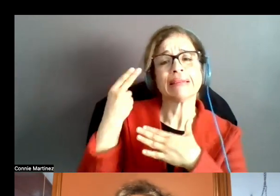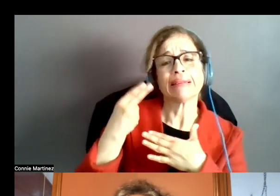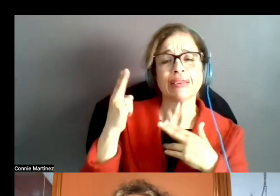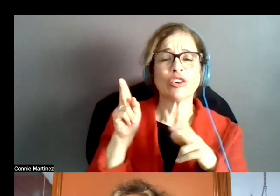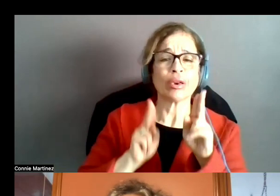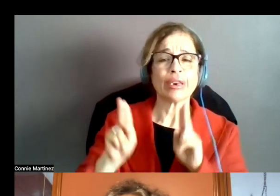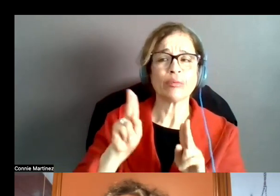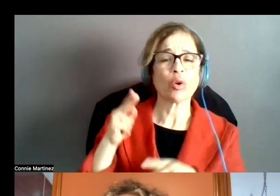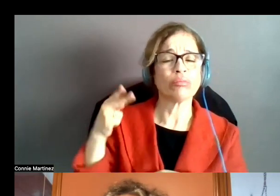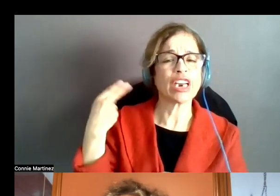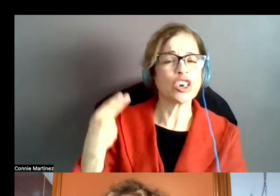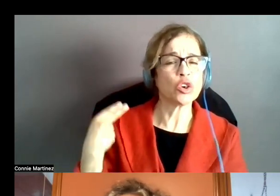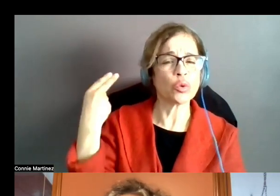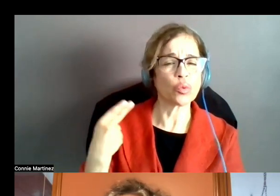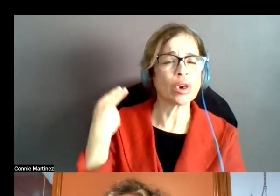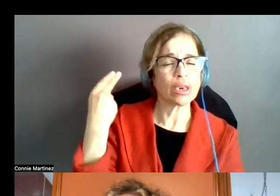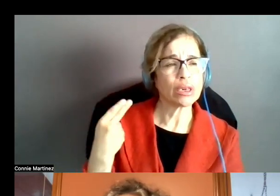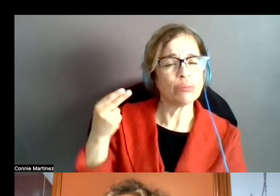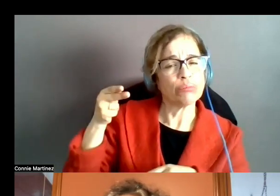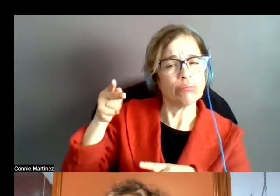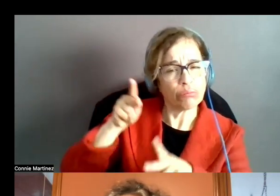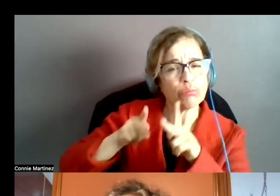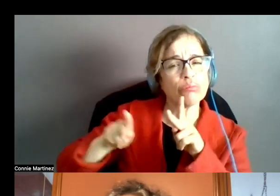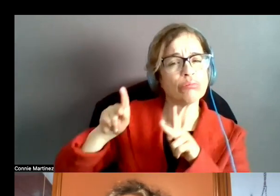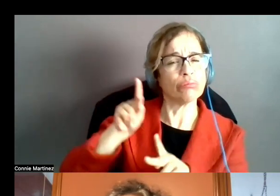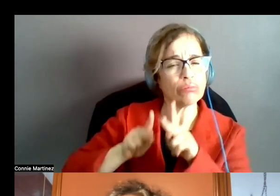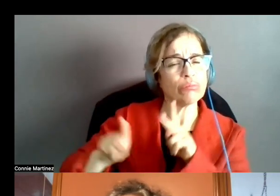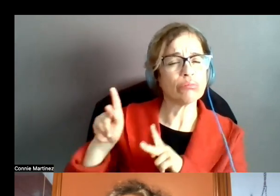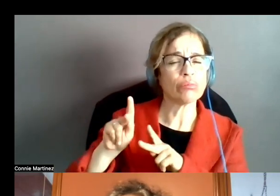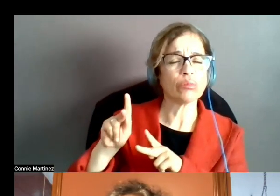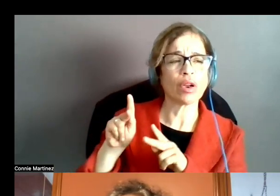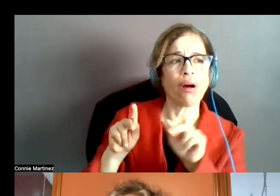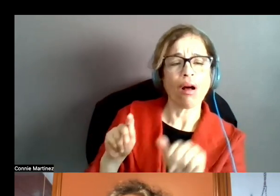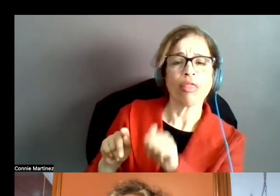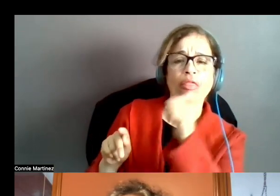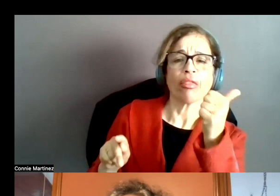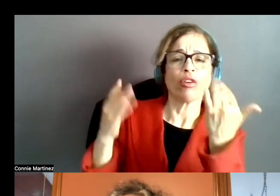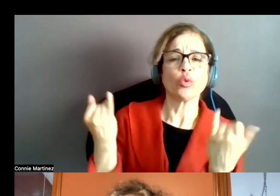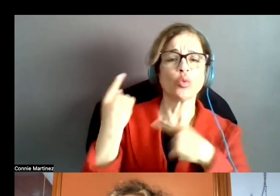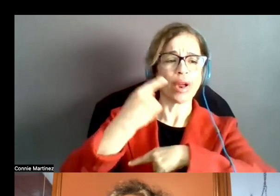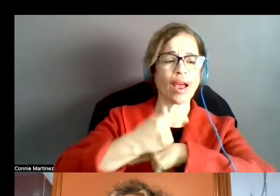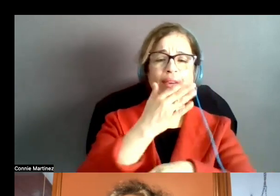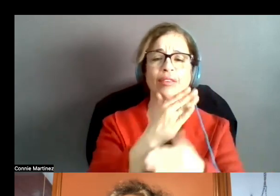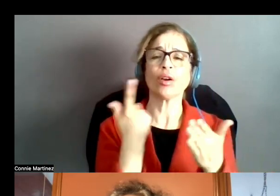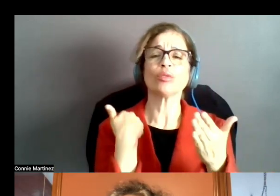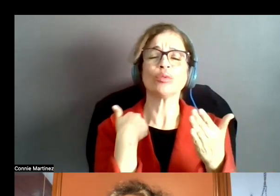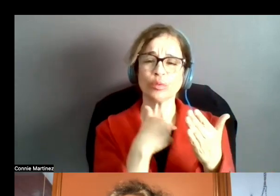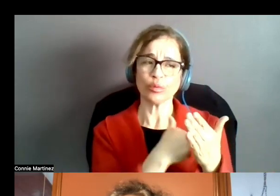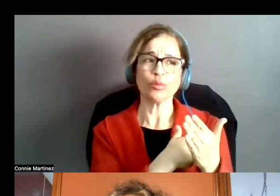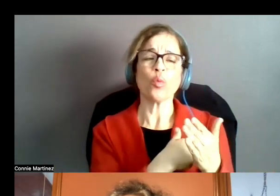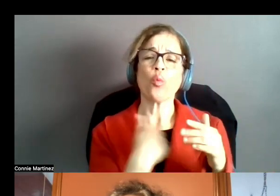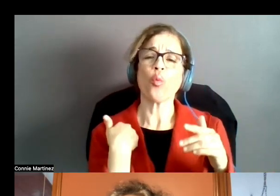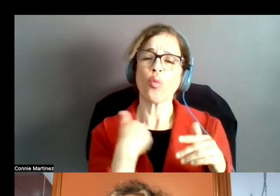human history. But on the other side, today we can